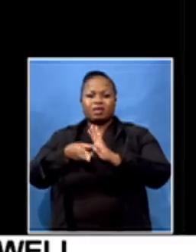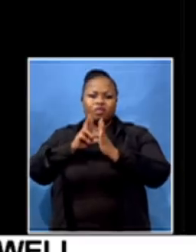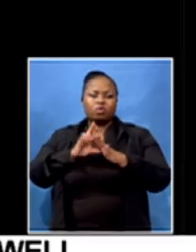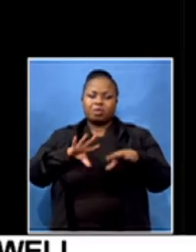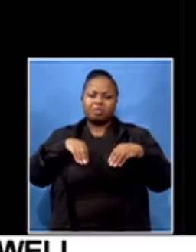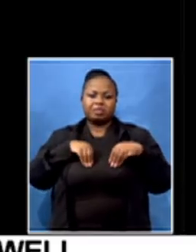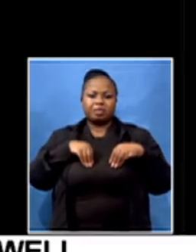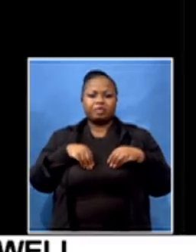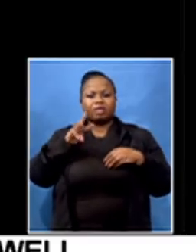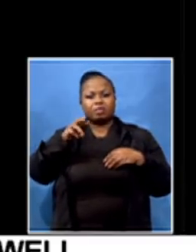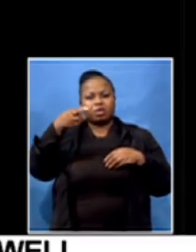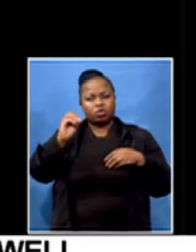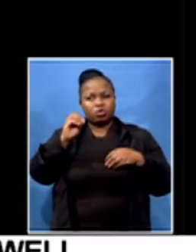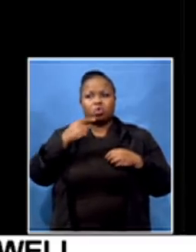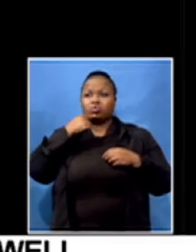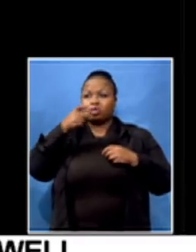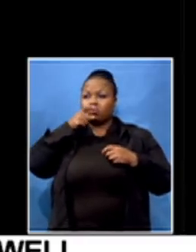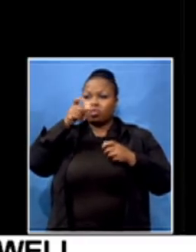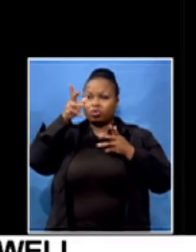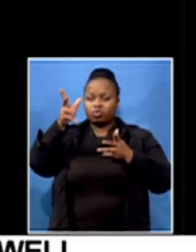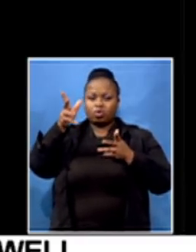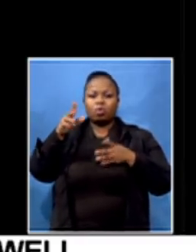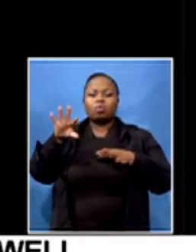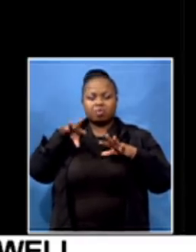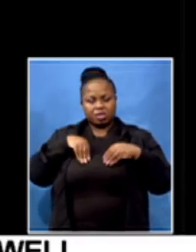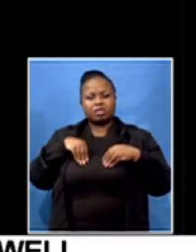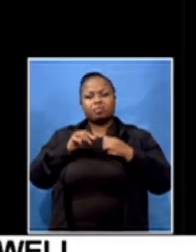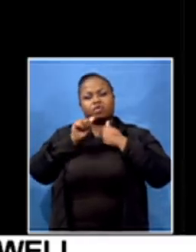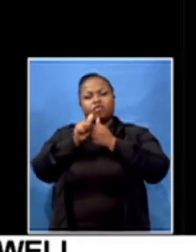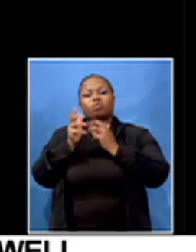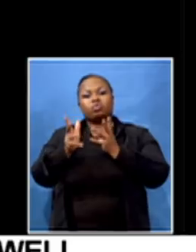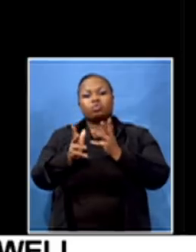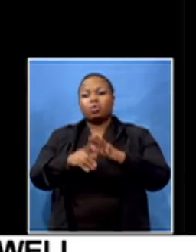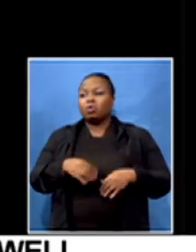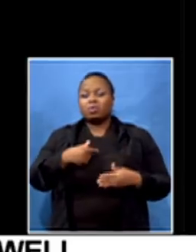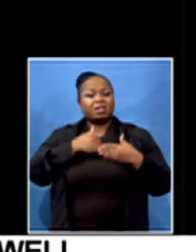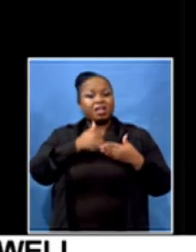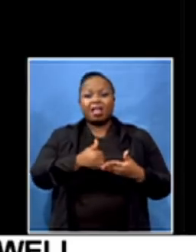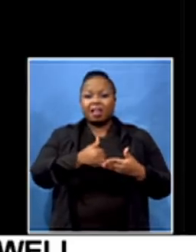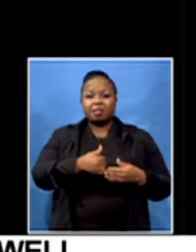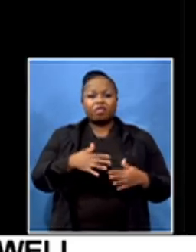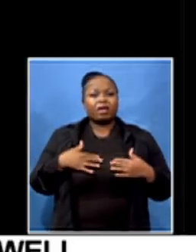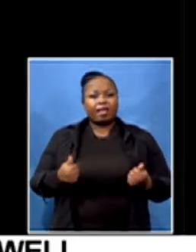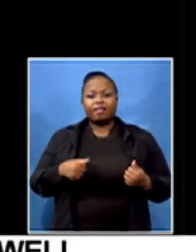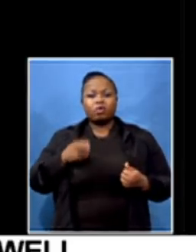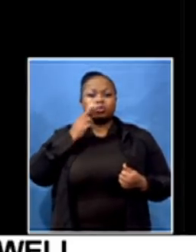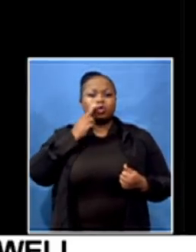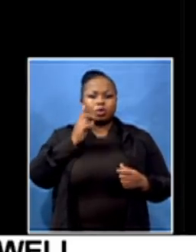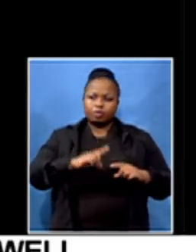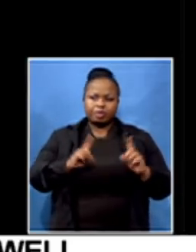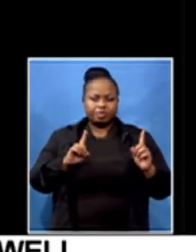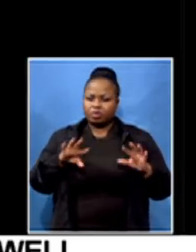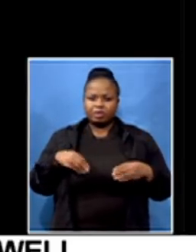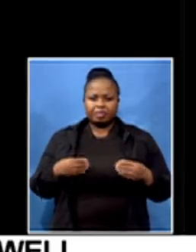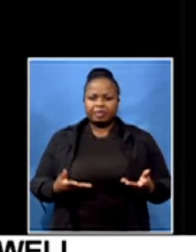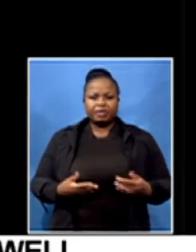by WHO, and there is no benefit to anybody's health that comes from smoking. That's it. So I